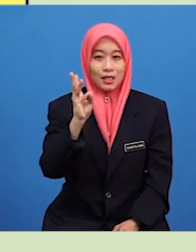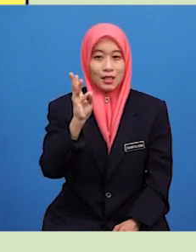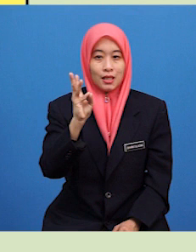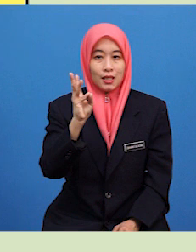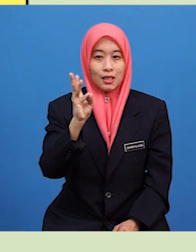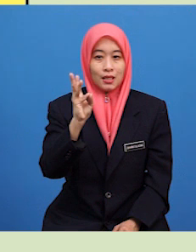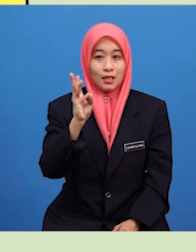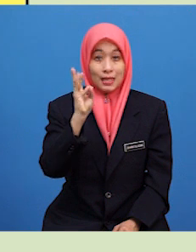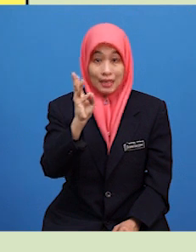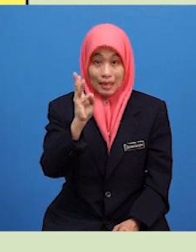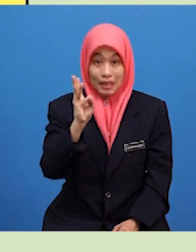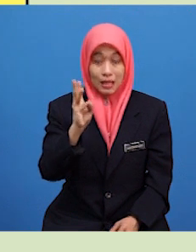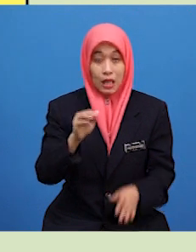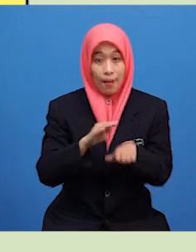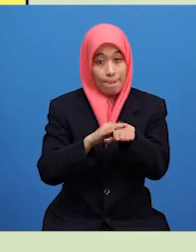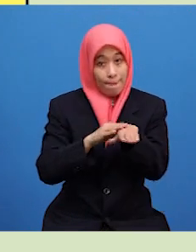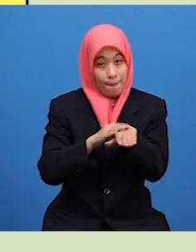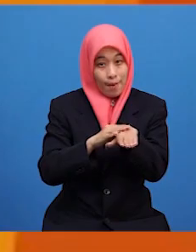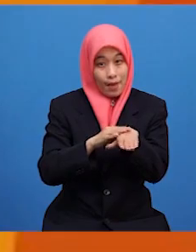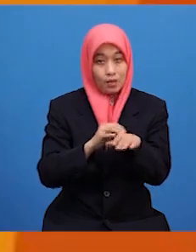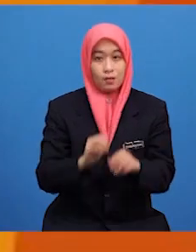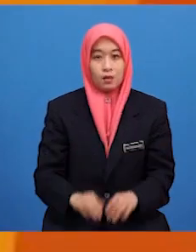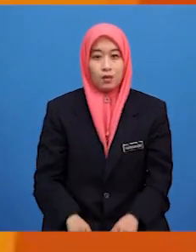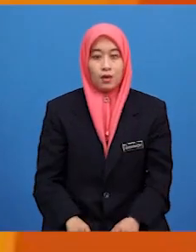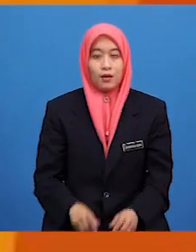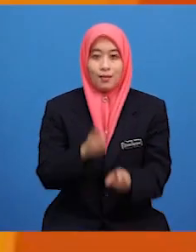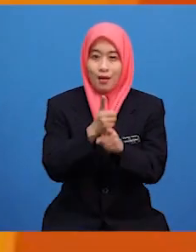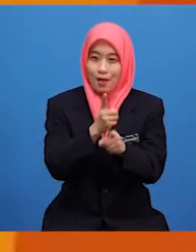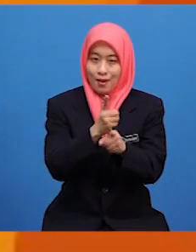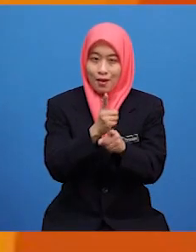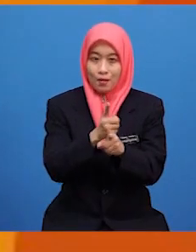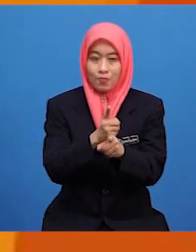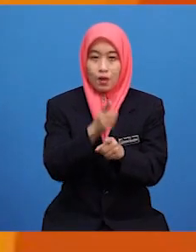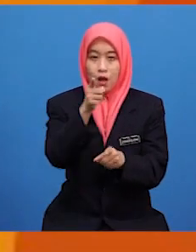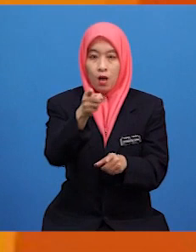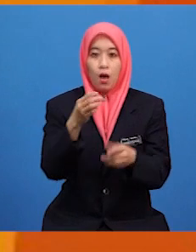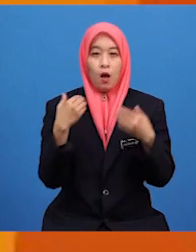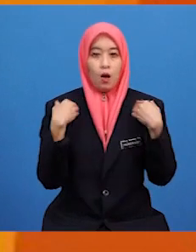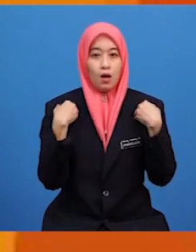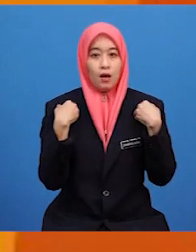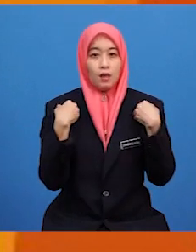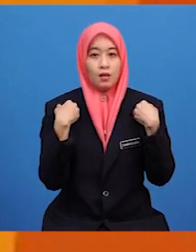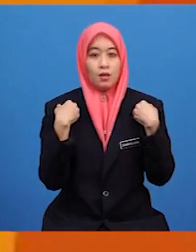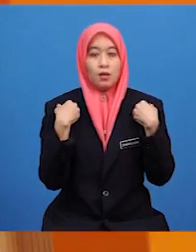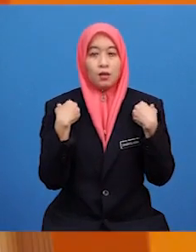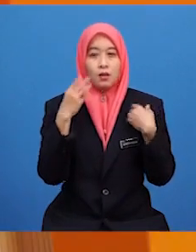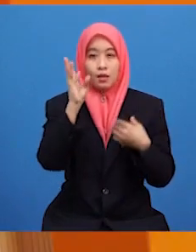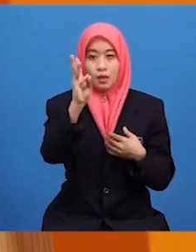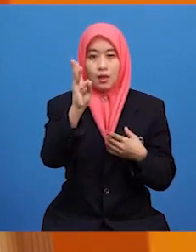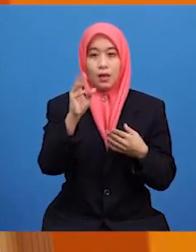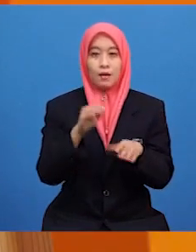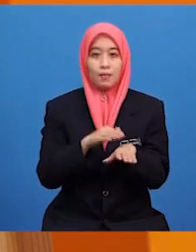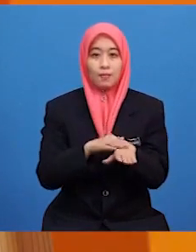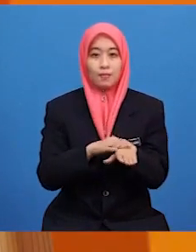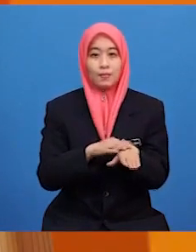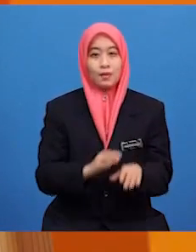1, 2, 3, 4, 5, 6, 6 pets. That's right, you have 6 pets.